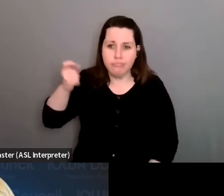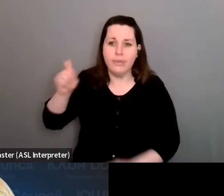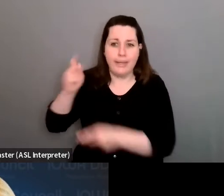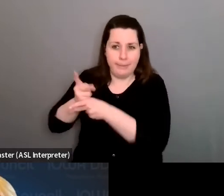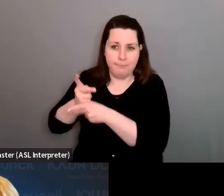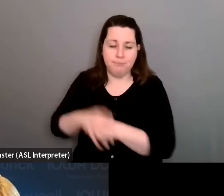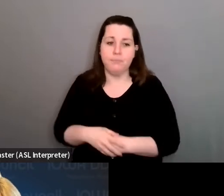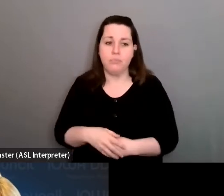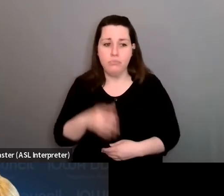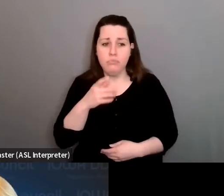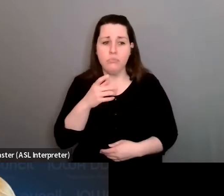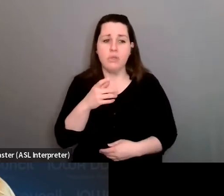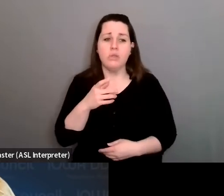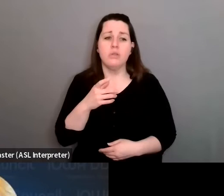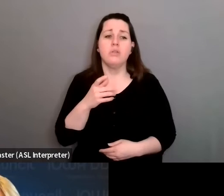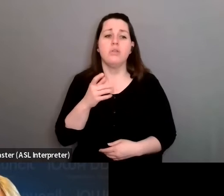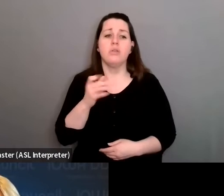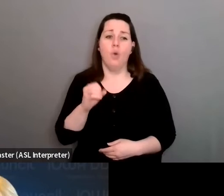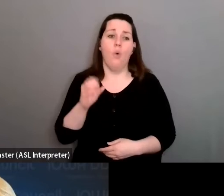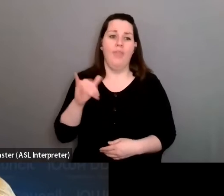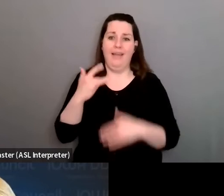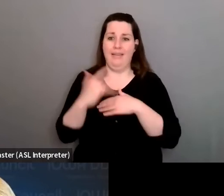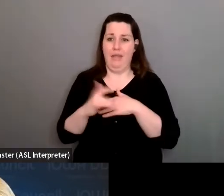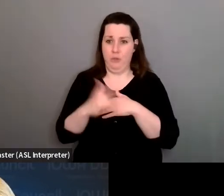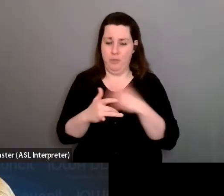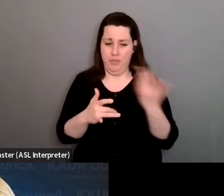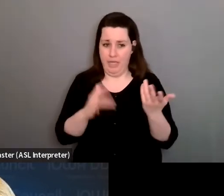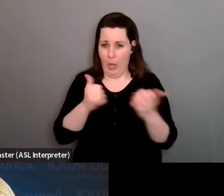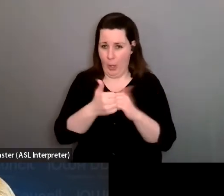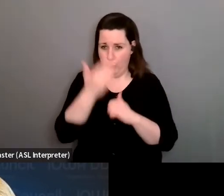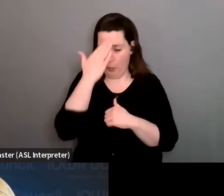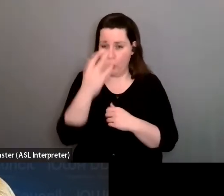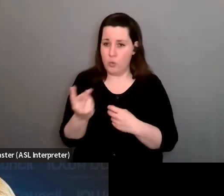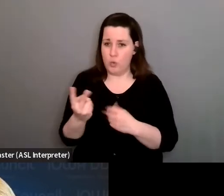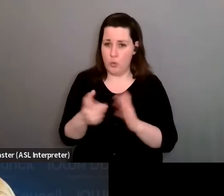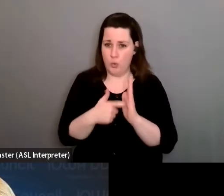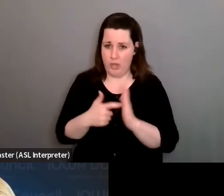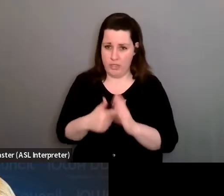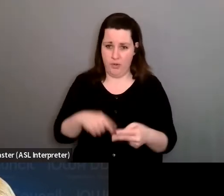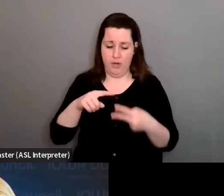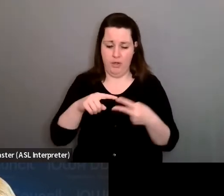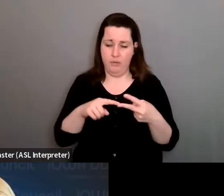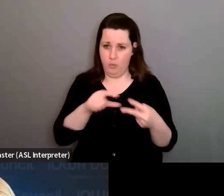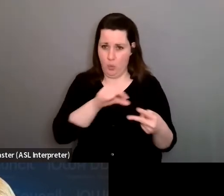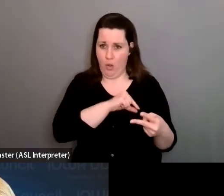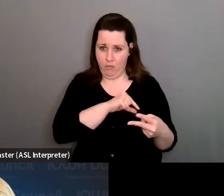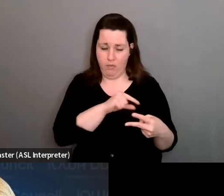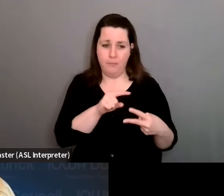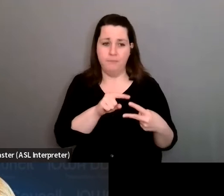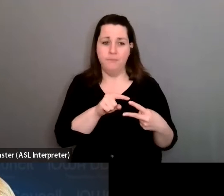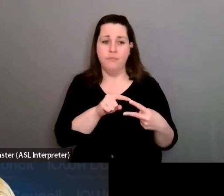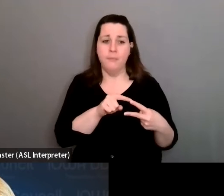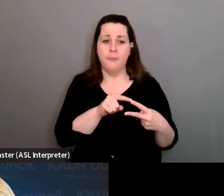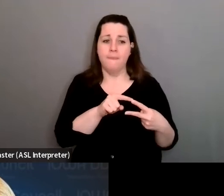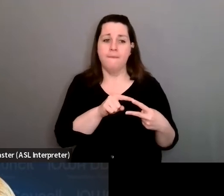So we talked about what is that eligibility? There's two criteria that must be met to qualify for an IAble account. So